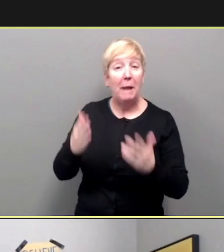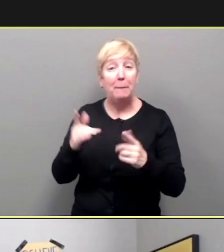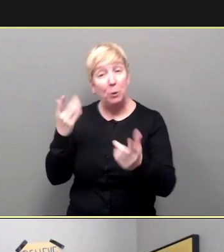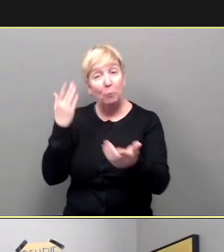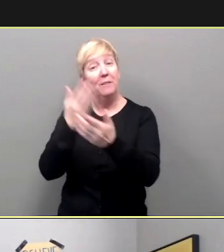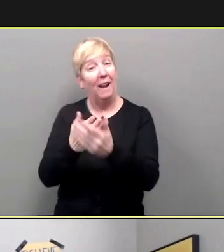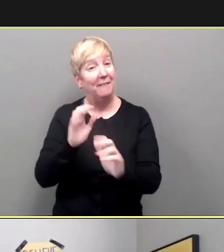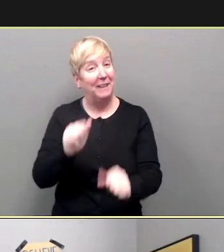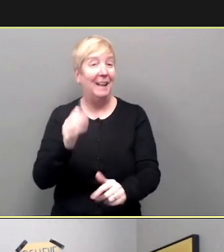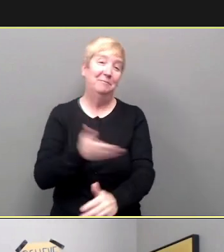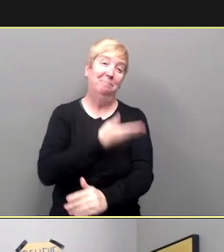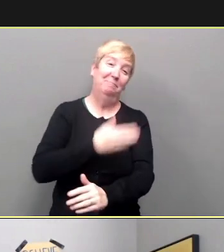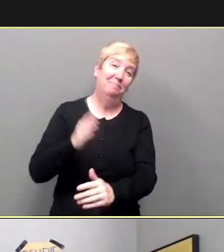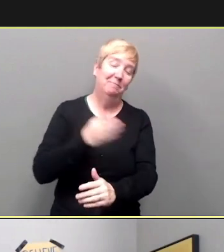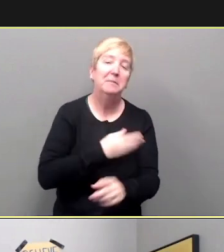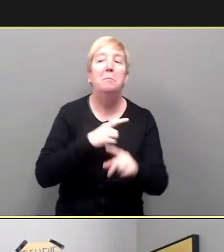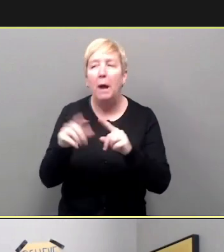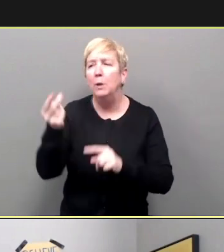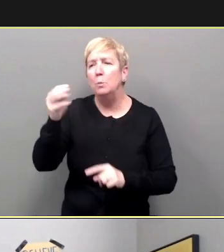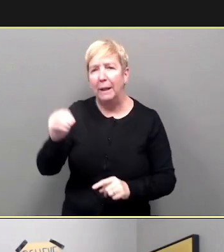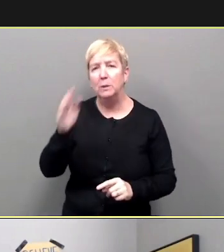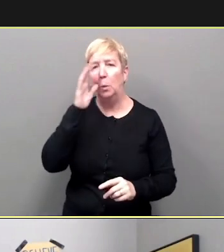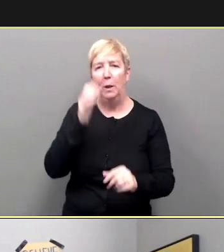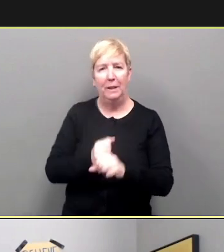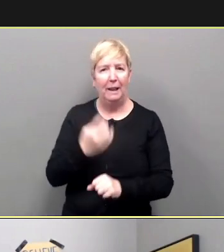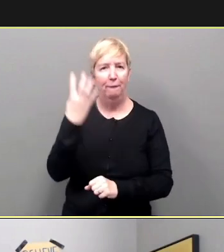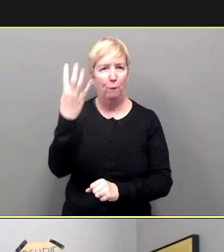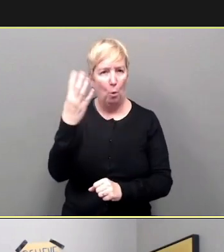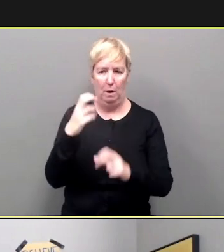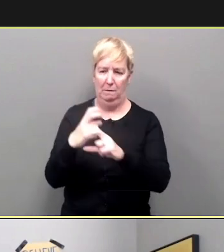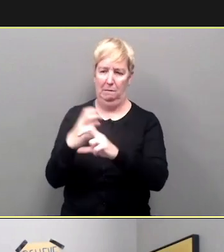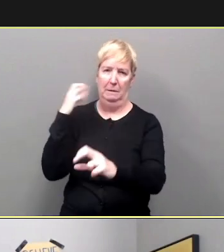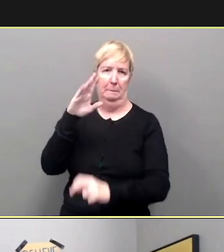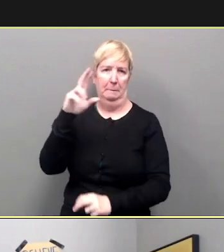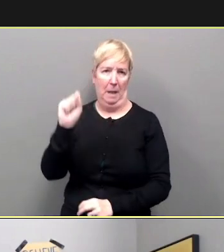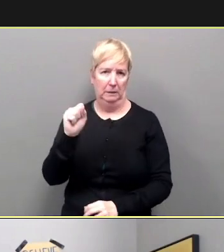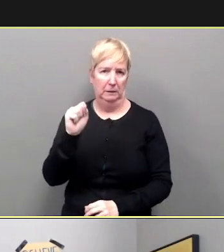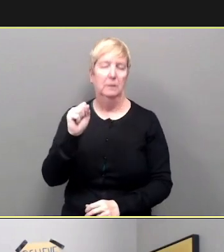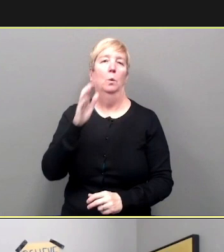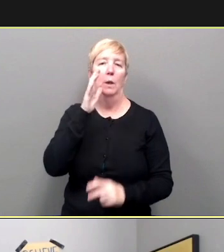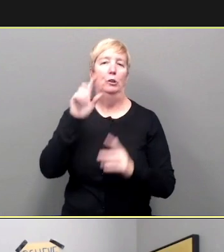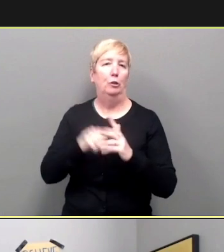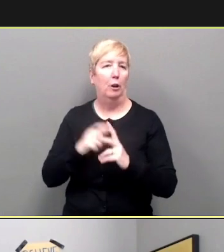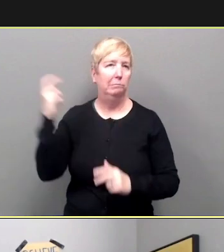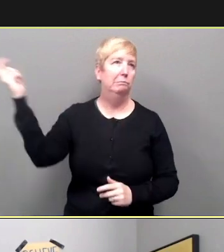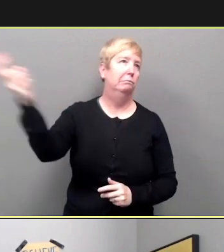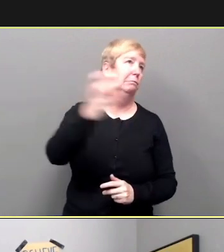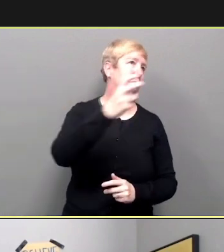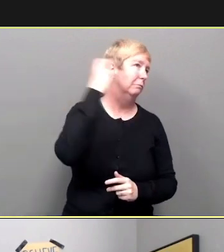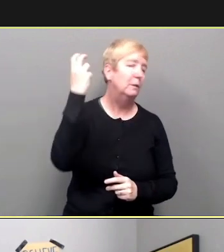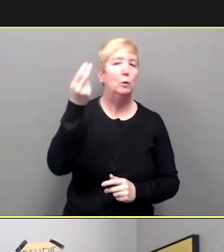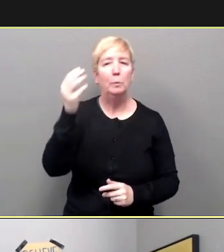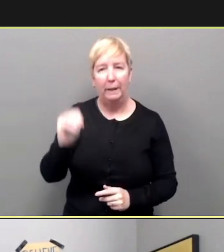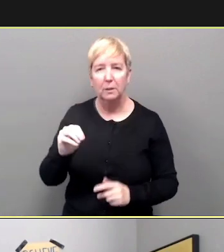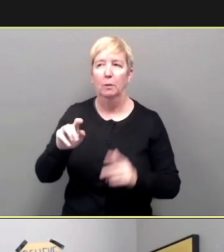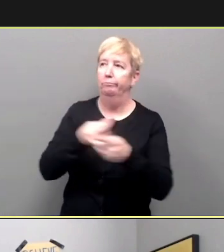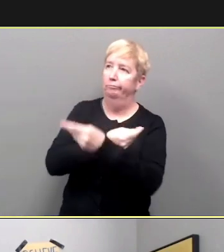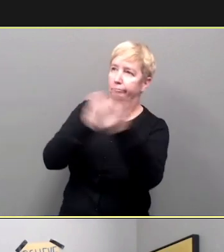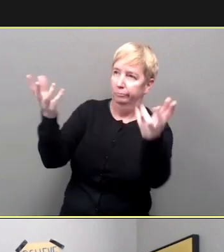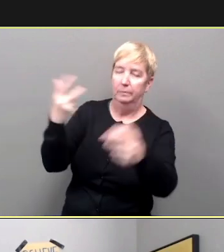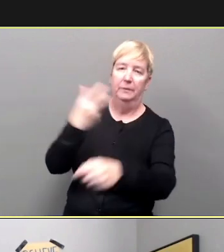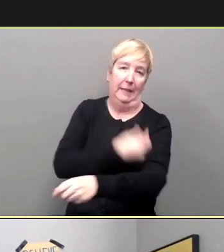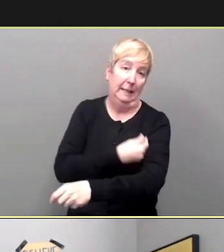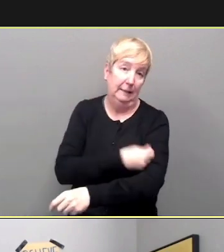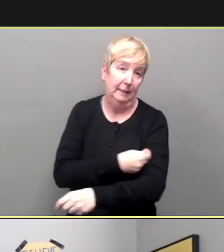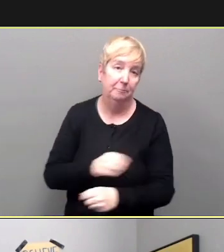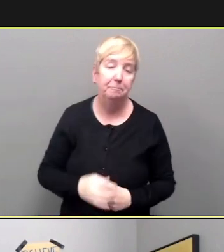New Mexico will receive 4 of those buses, and we'll be able to start doing vaccine clinics all throughout the state of New Mexico.